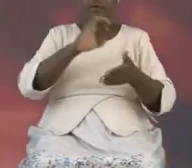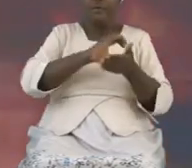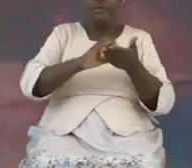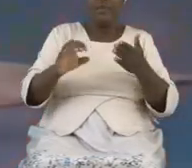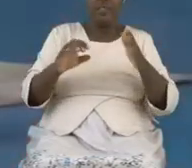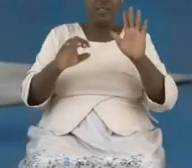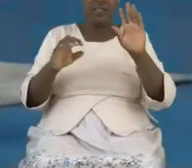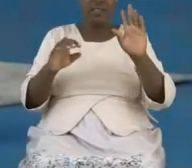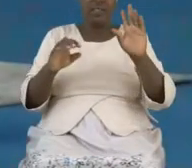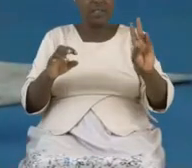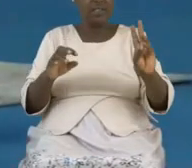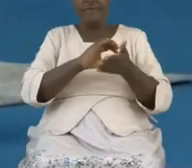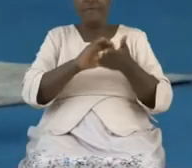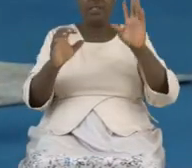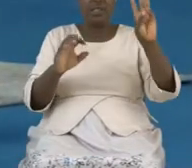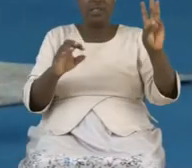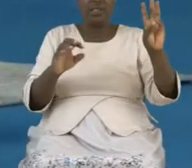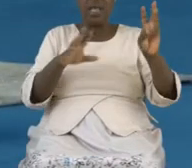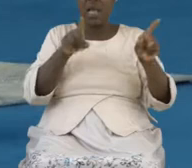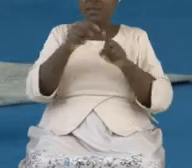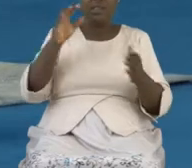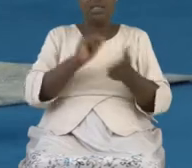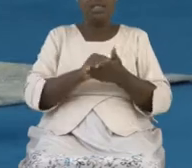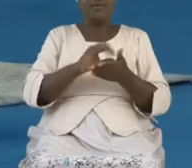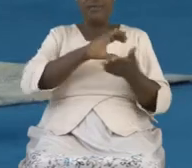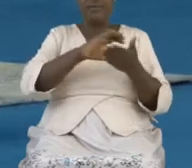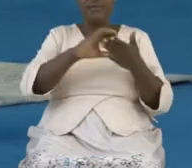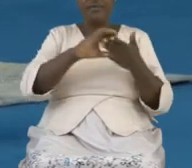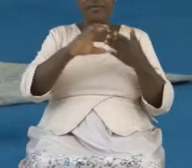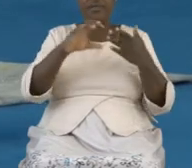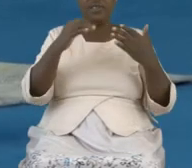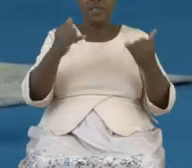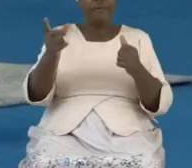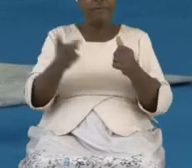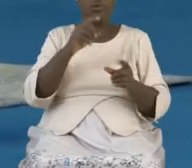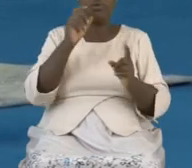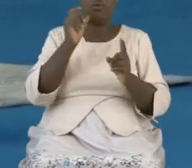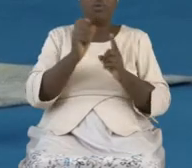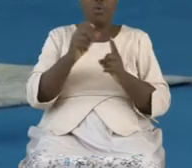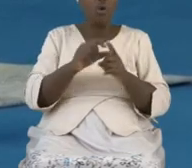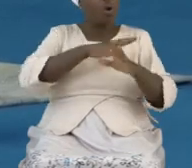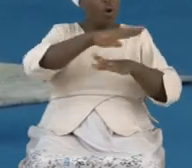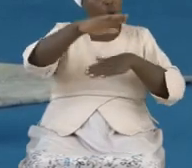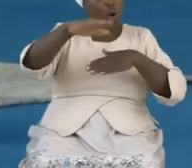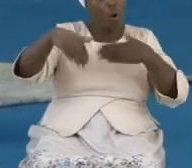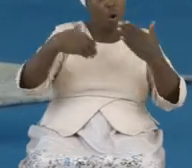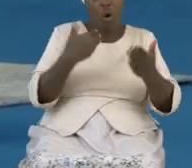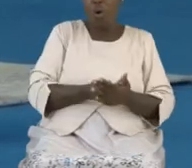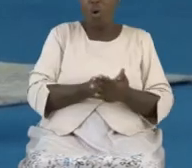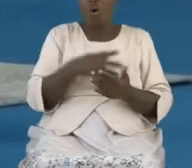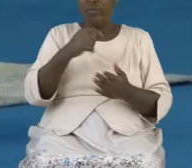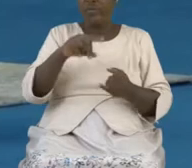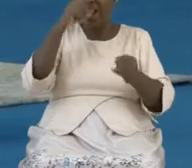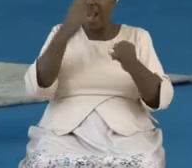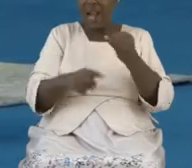6, as you look at that verse, the first word, all. The last word,